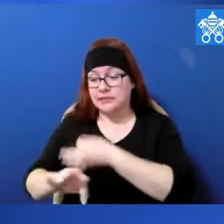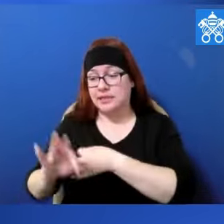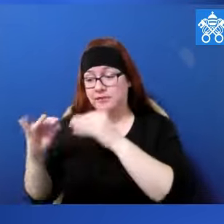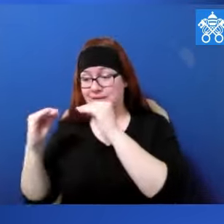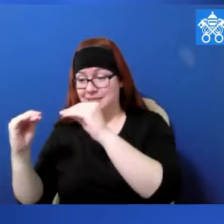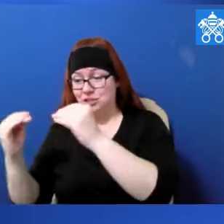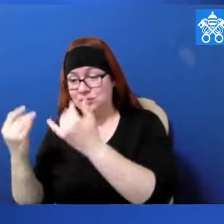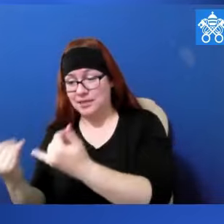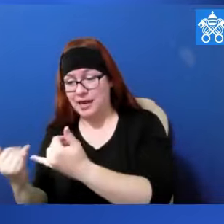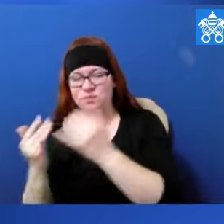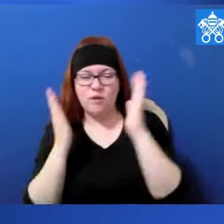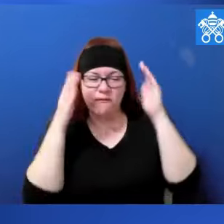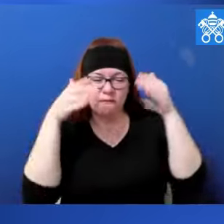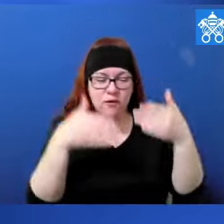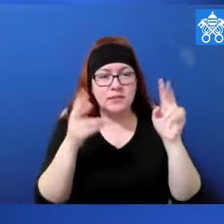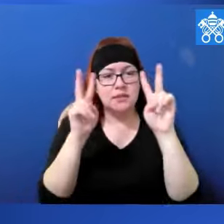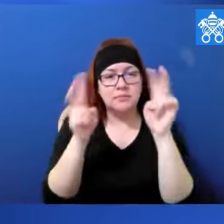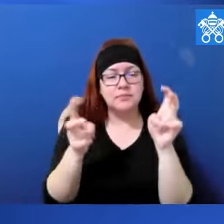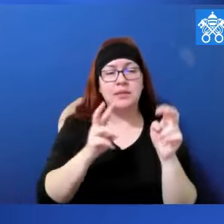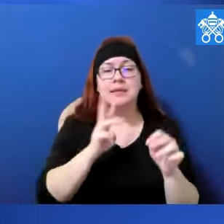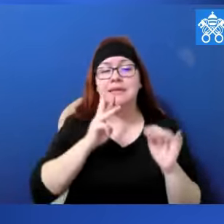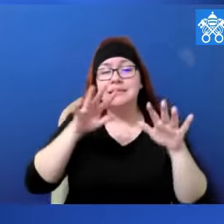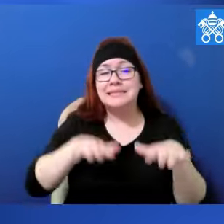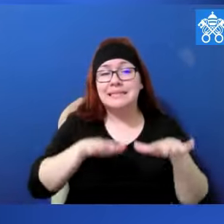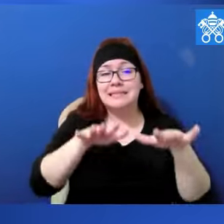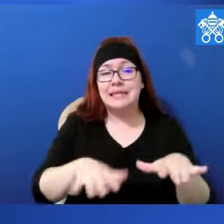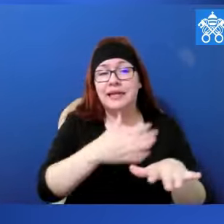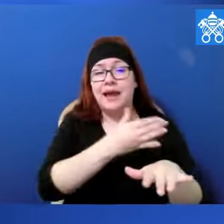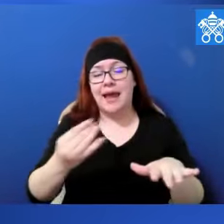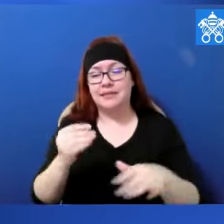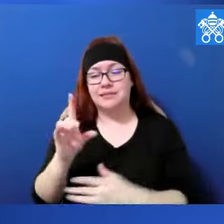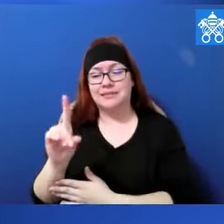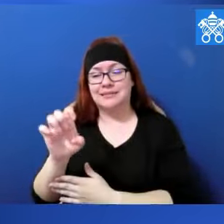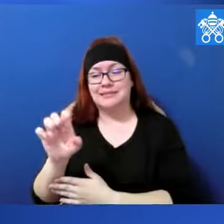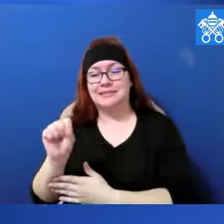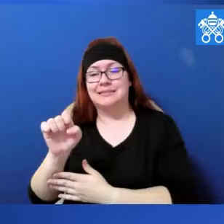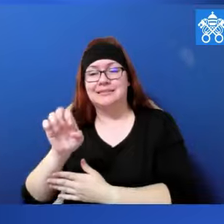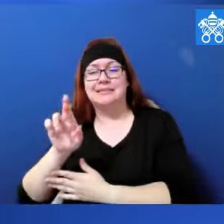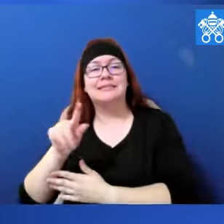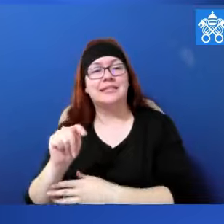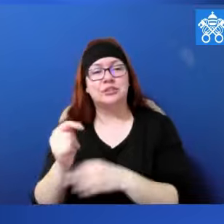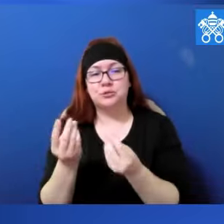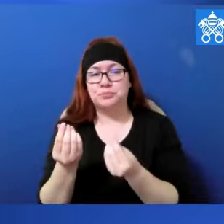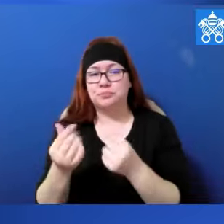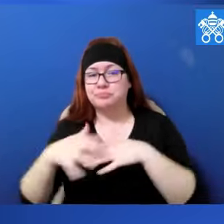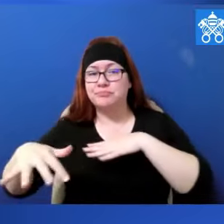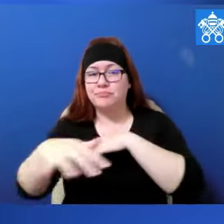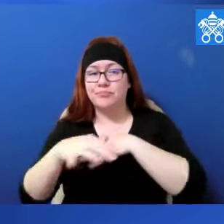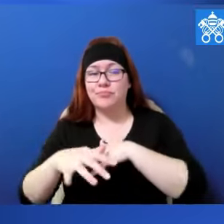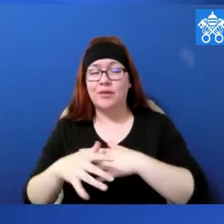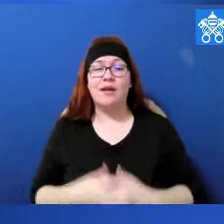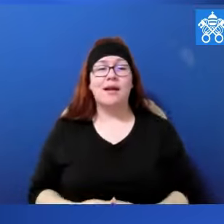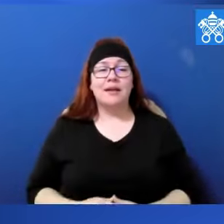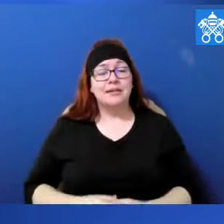today, Sea and Desert. My name is Father Paul Samasumo. Now we conclude today's